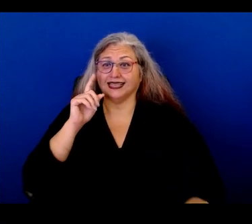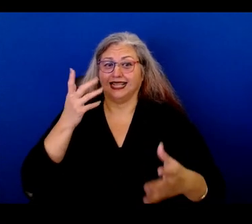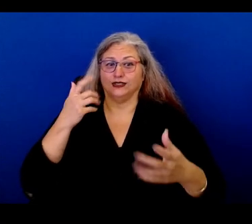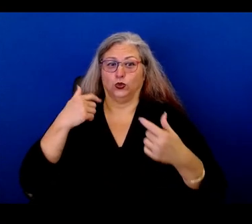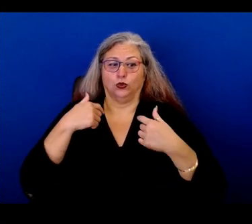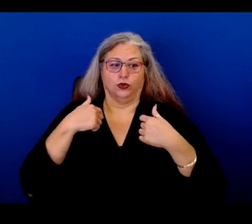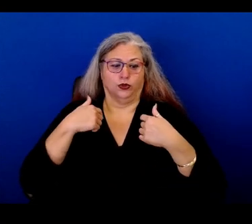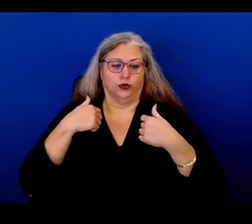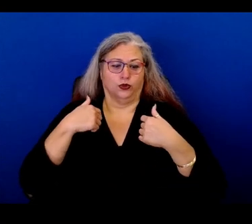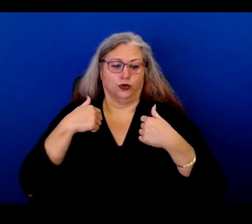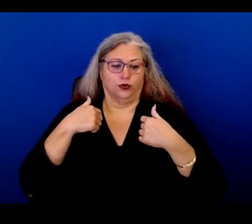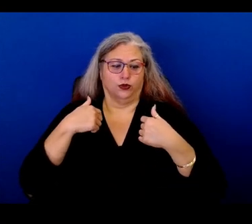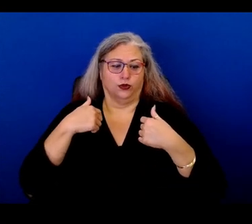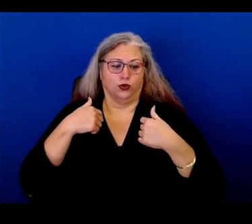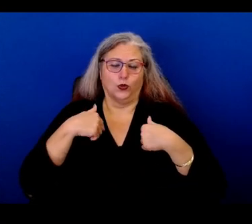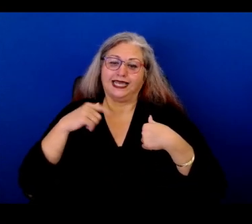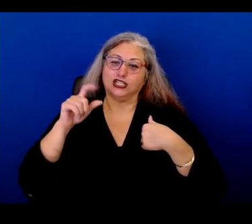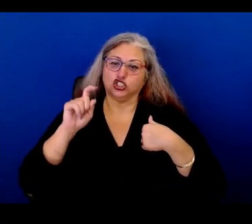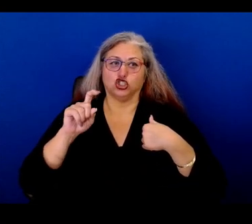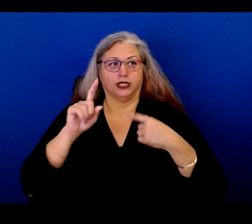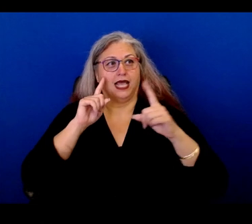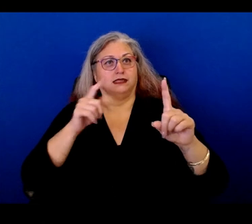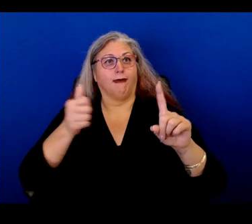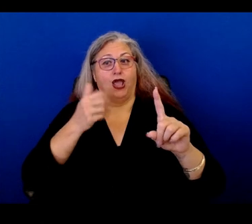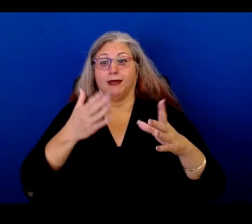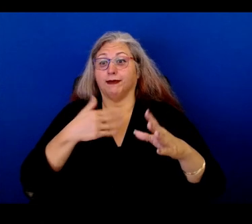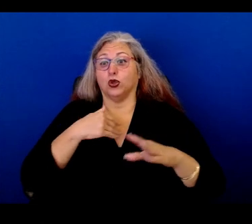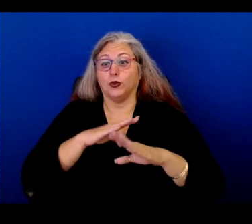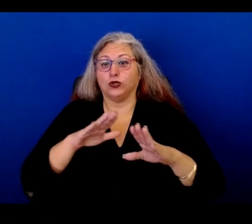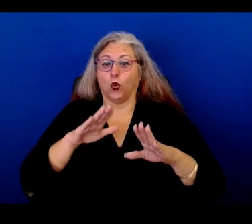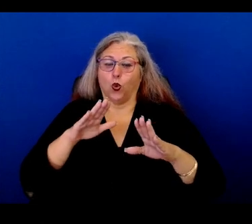should aspire to and maybe don't focus on enough,